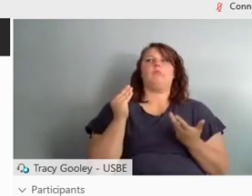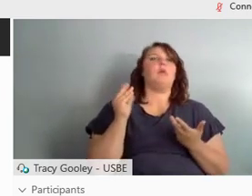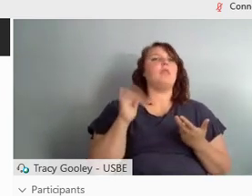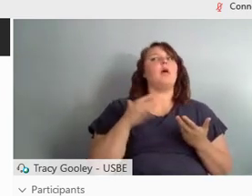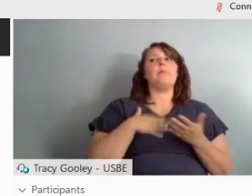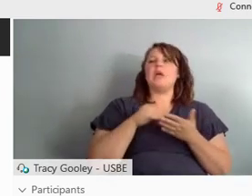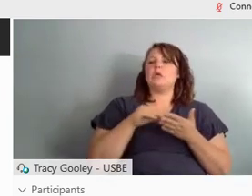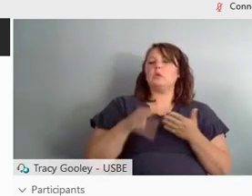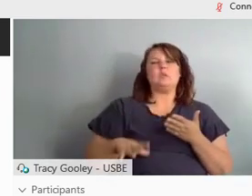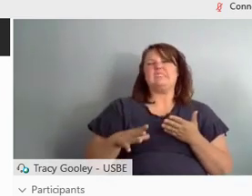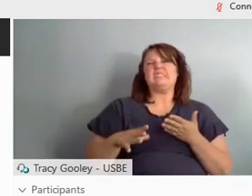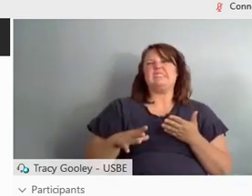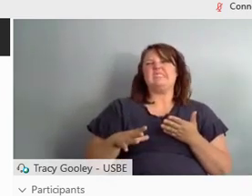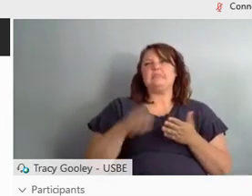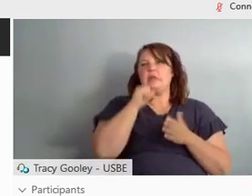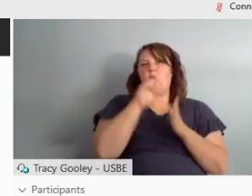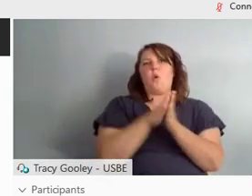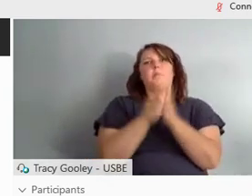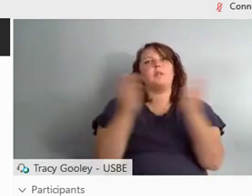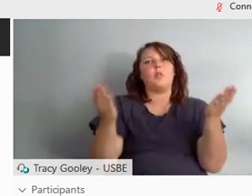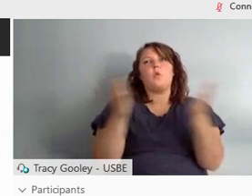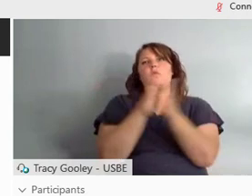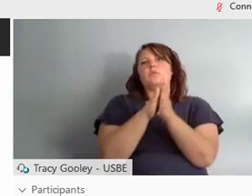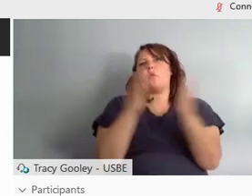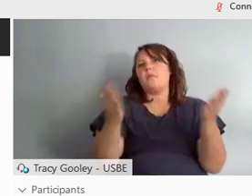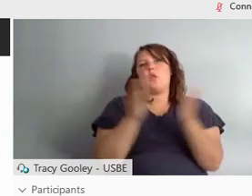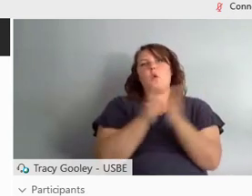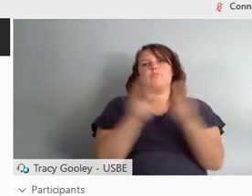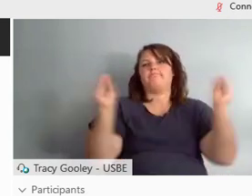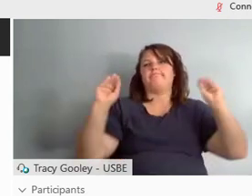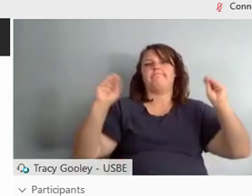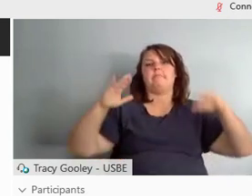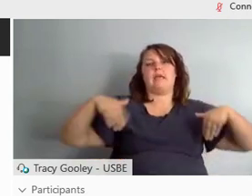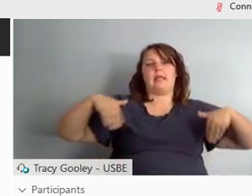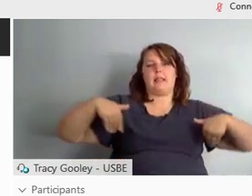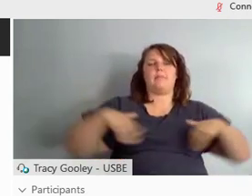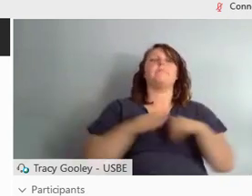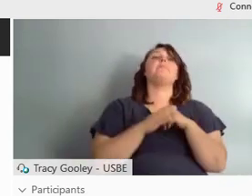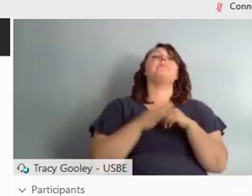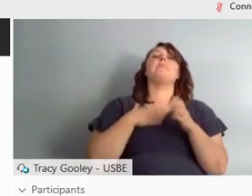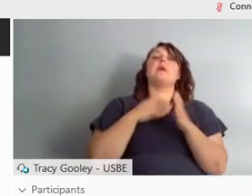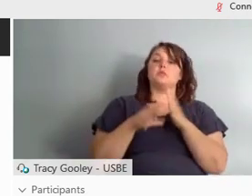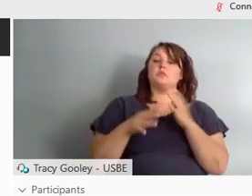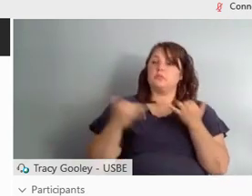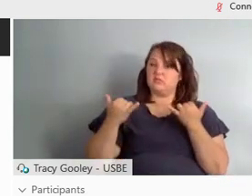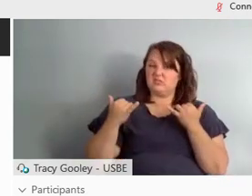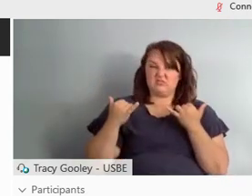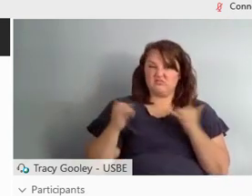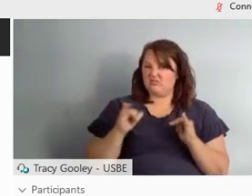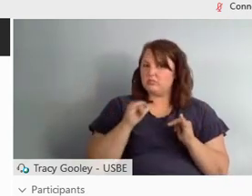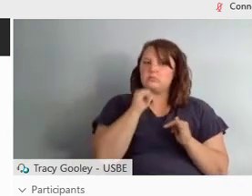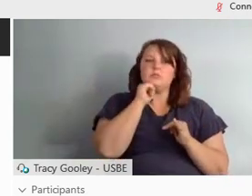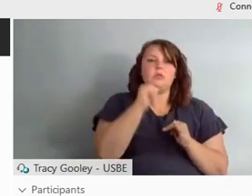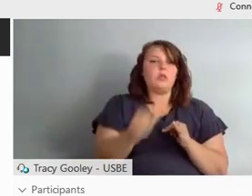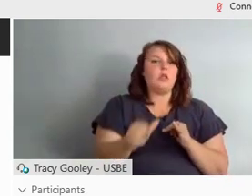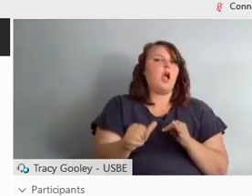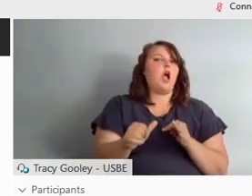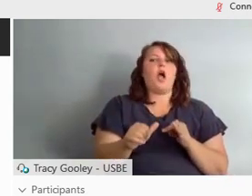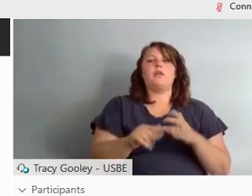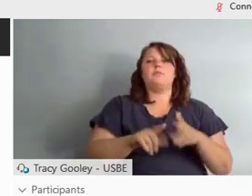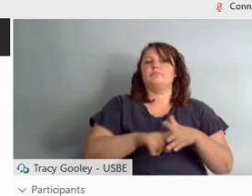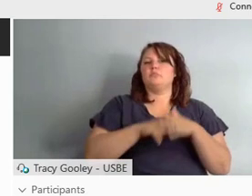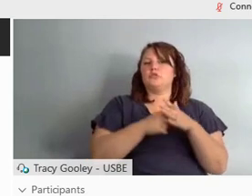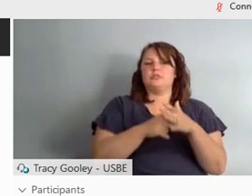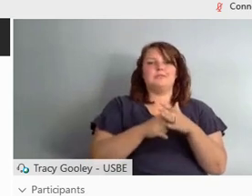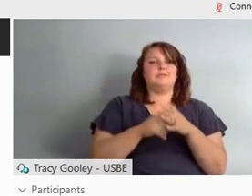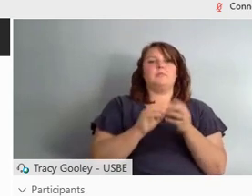my student is not quite there where we're opening and playing with books yet. So my student is still in that not emerging point. We haven't